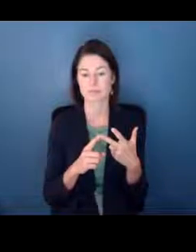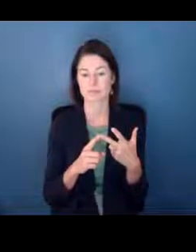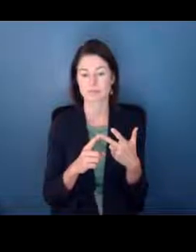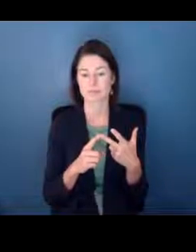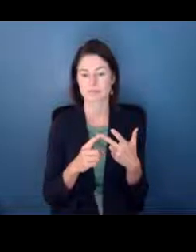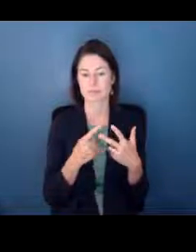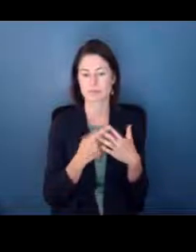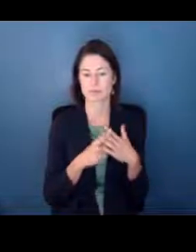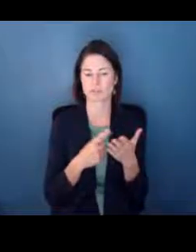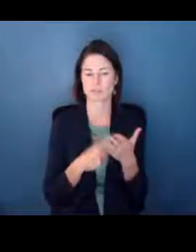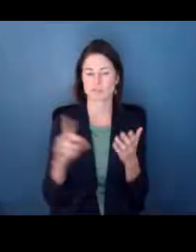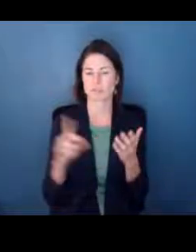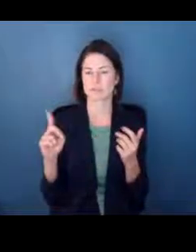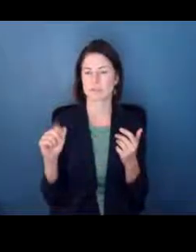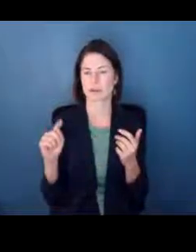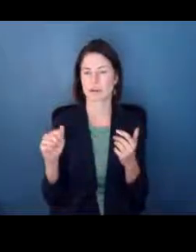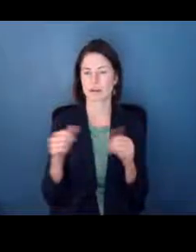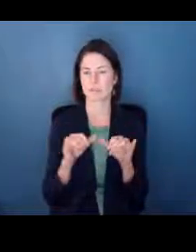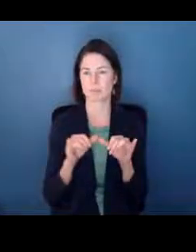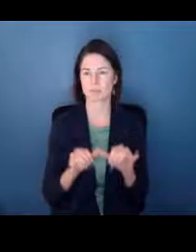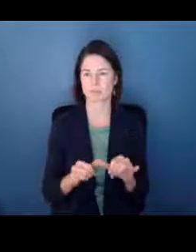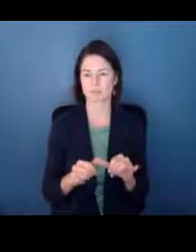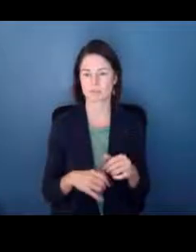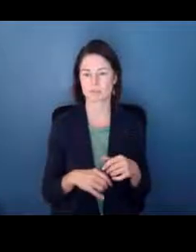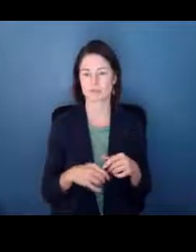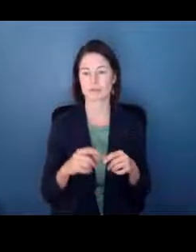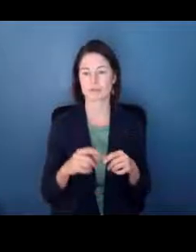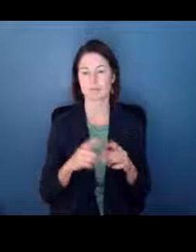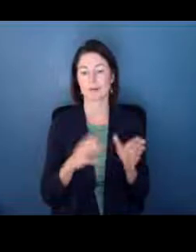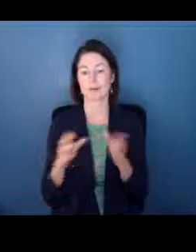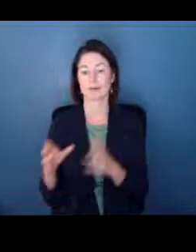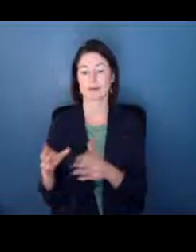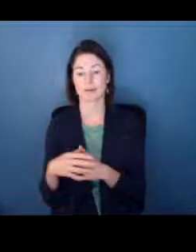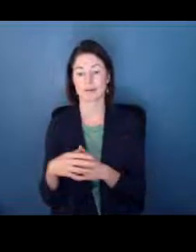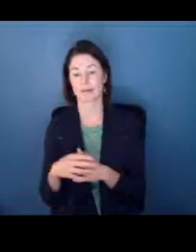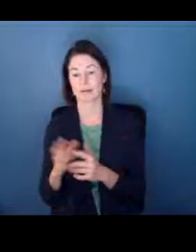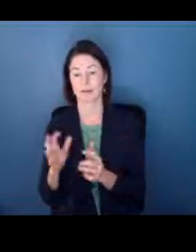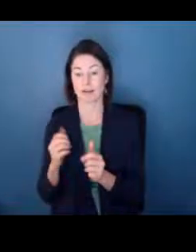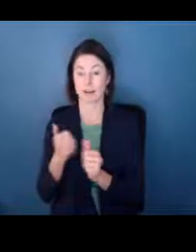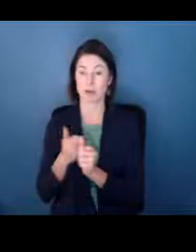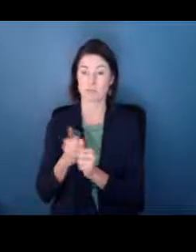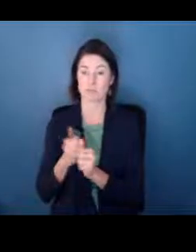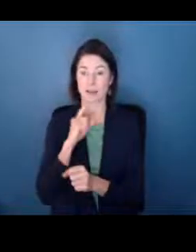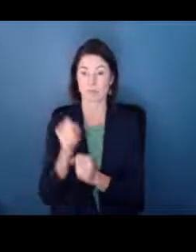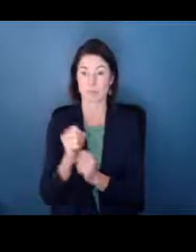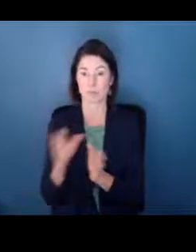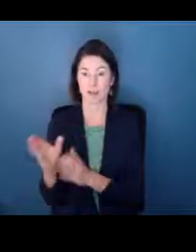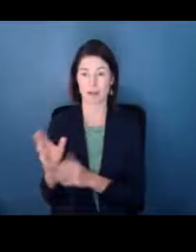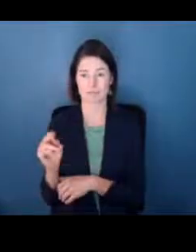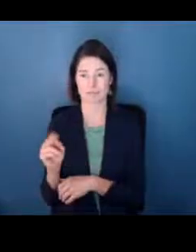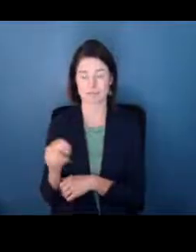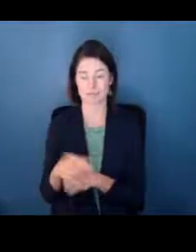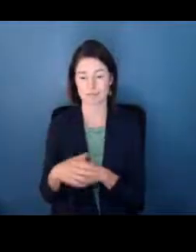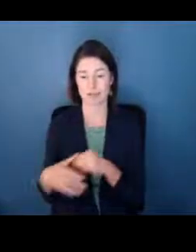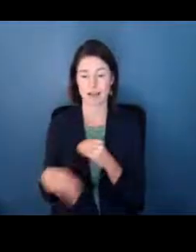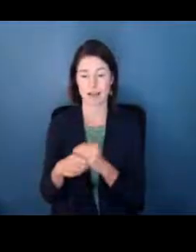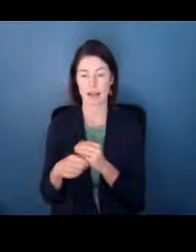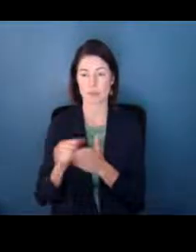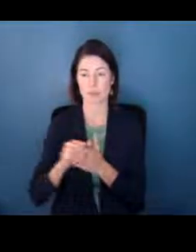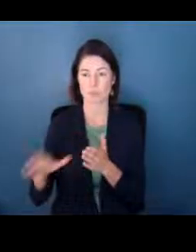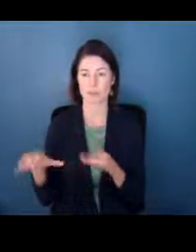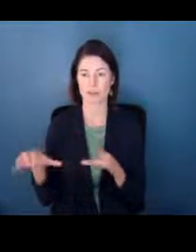but it does not go on to update the actual CAPTI plan, add or remove any actions. I think